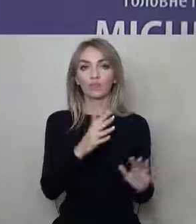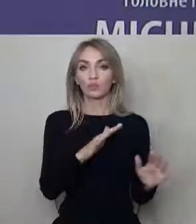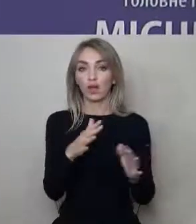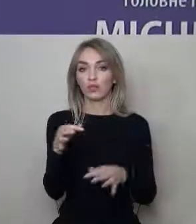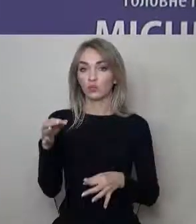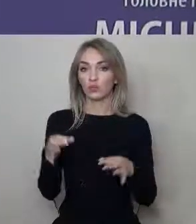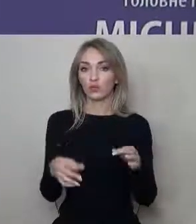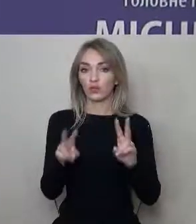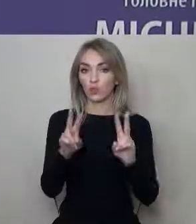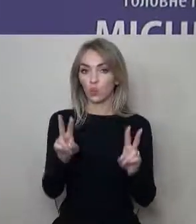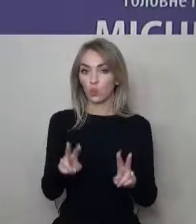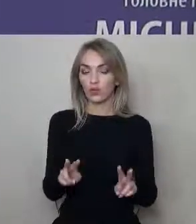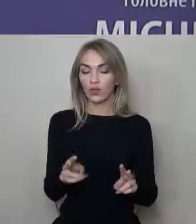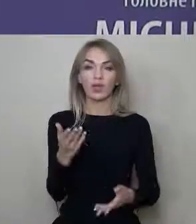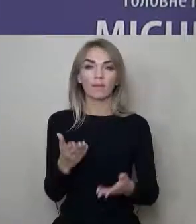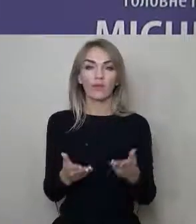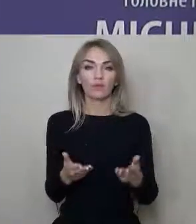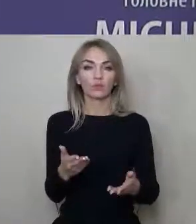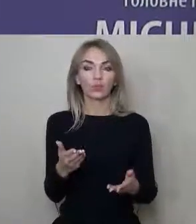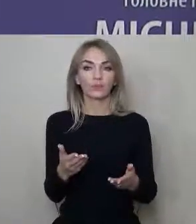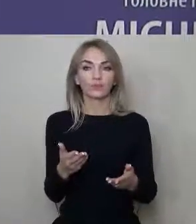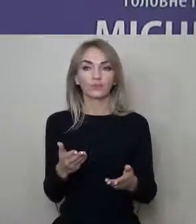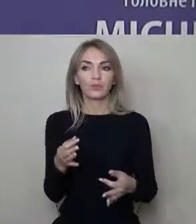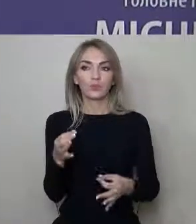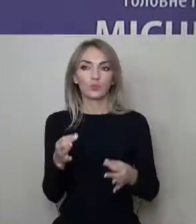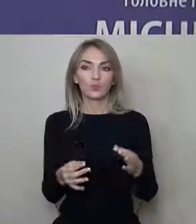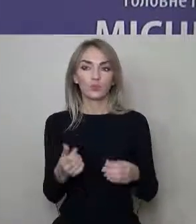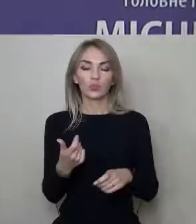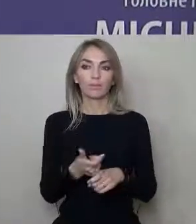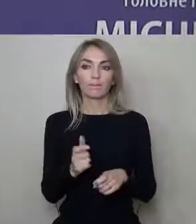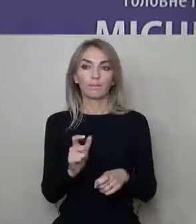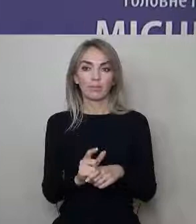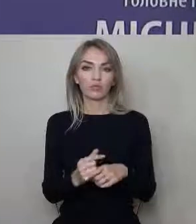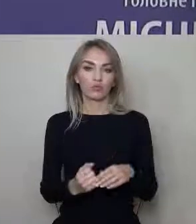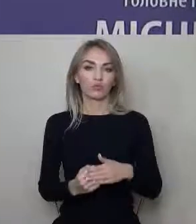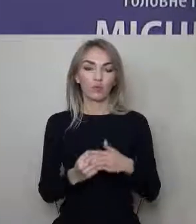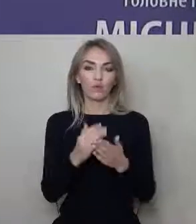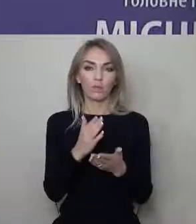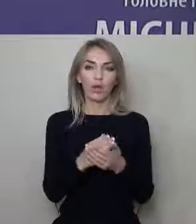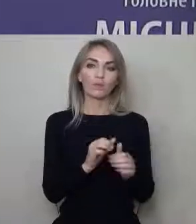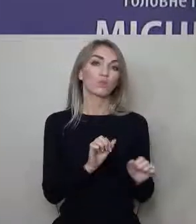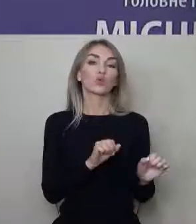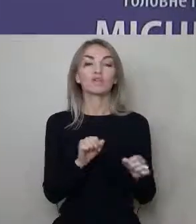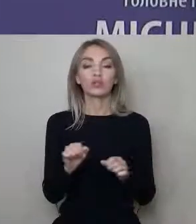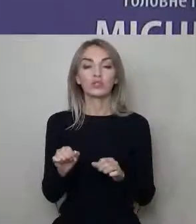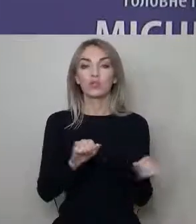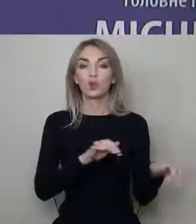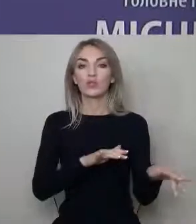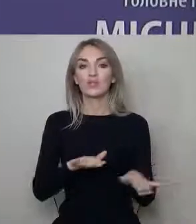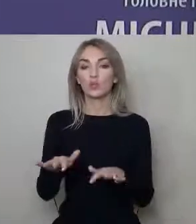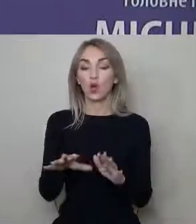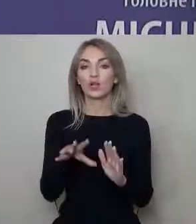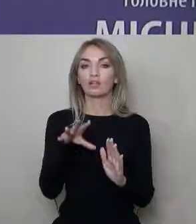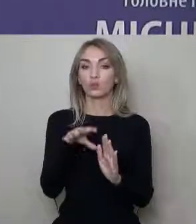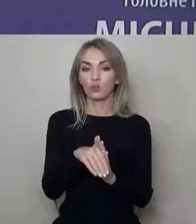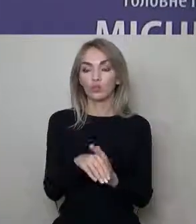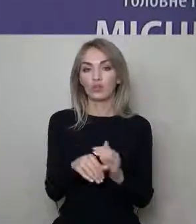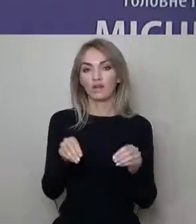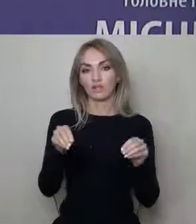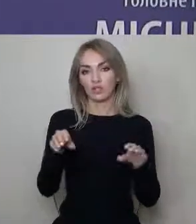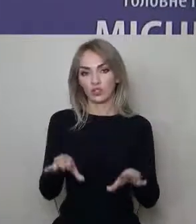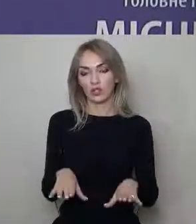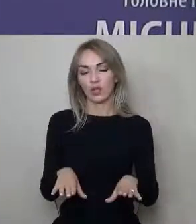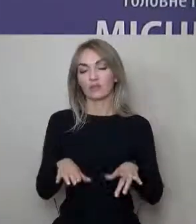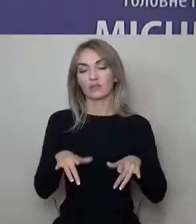for instance, when it comes to campaigning. So the court, as part of the court proceedings, have